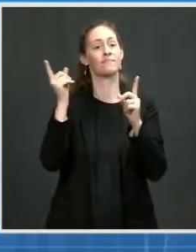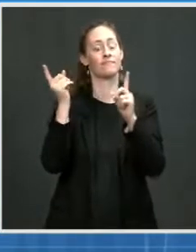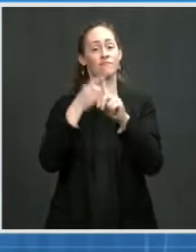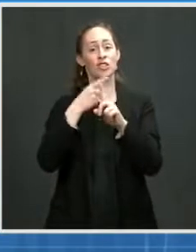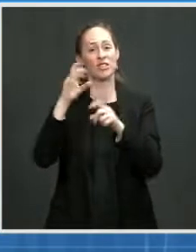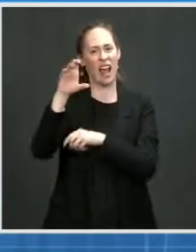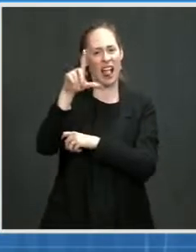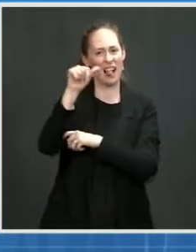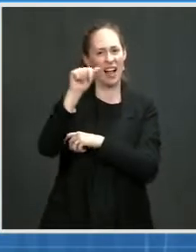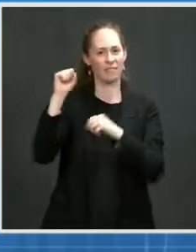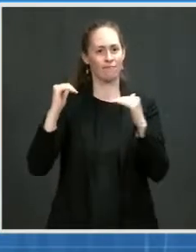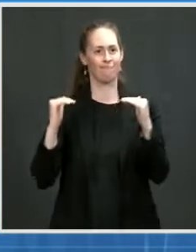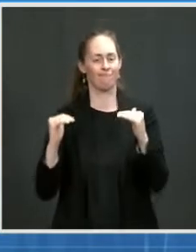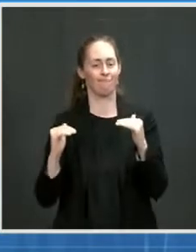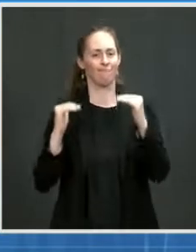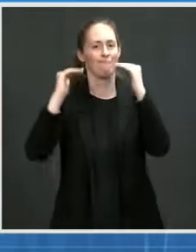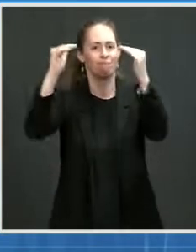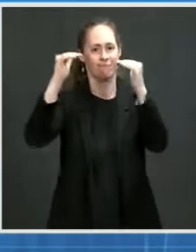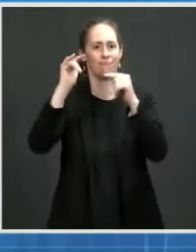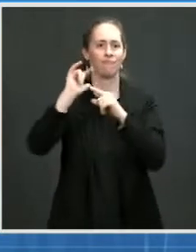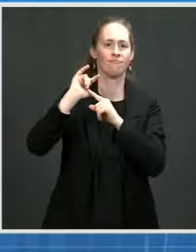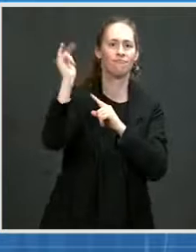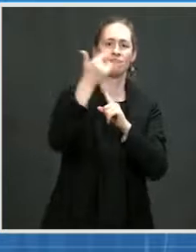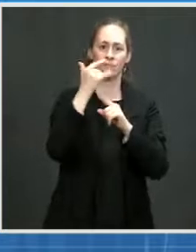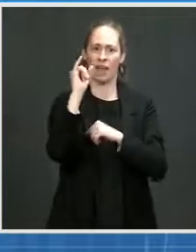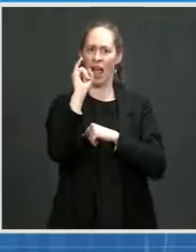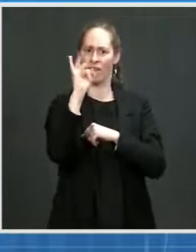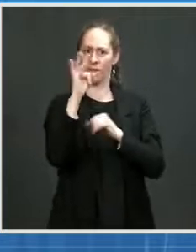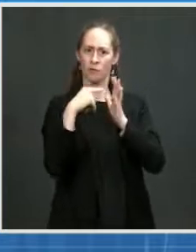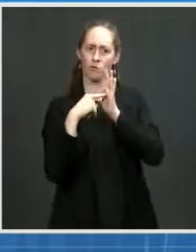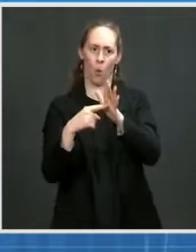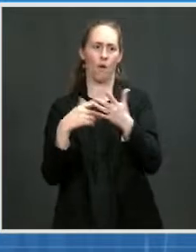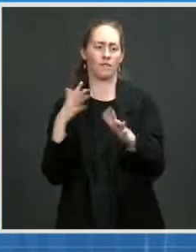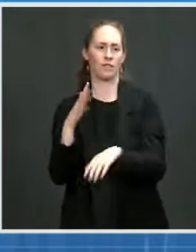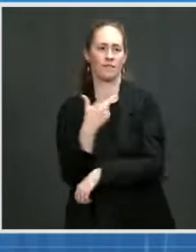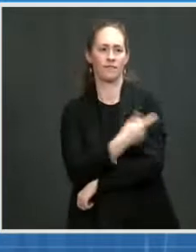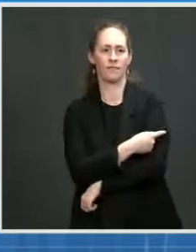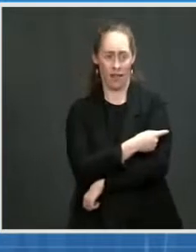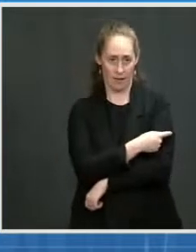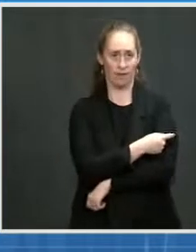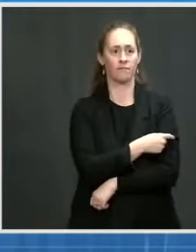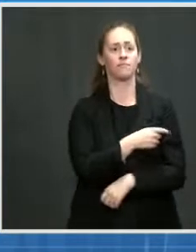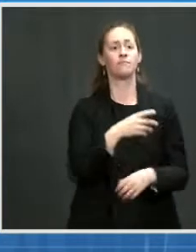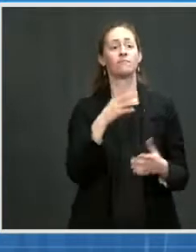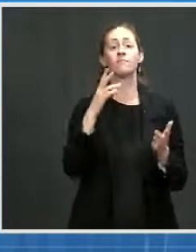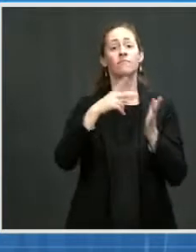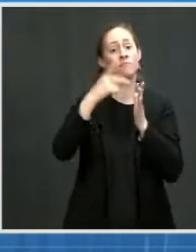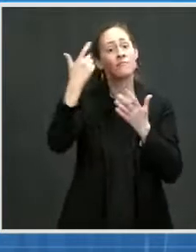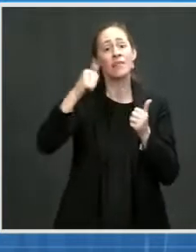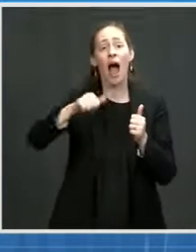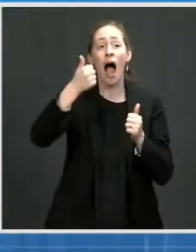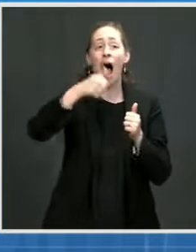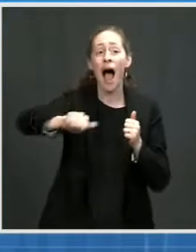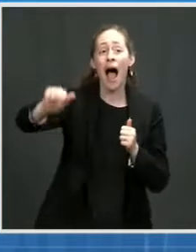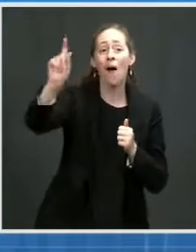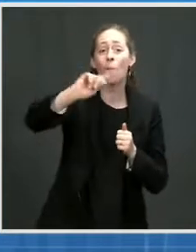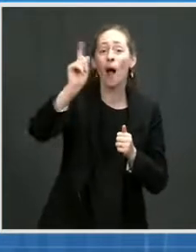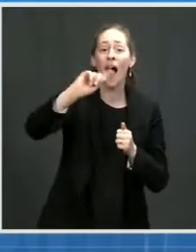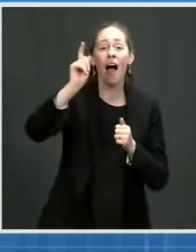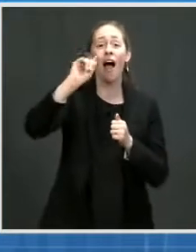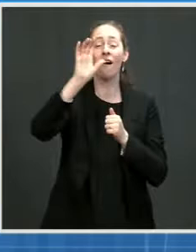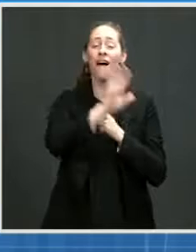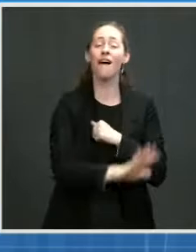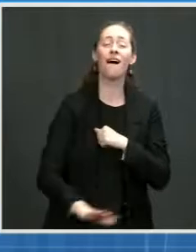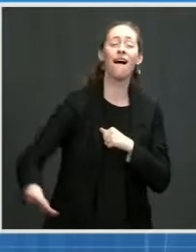vaccinated, and they will give away 5 sets of round-trip tickets to travel anywhere in the world for an entire year. The